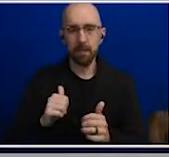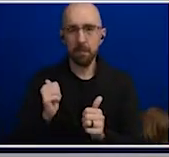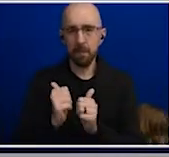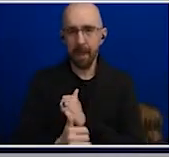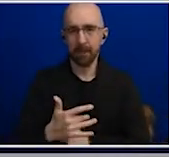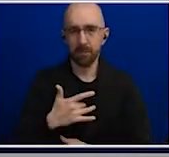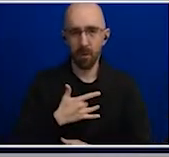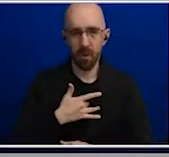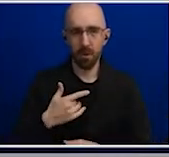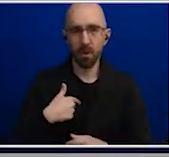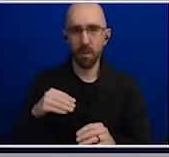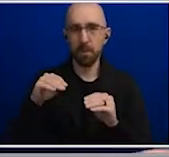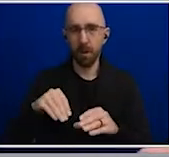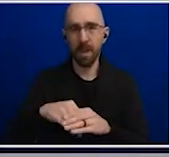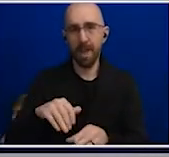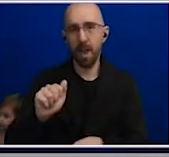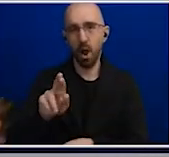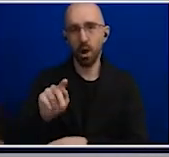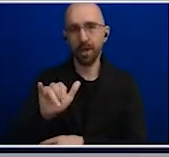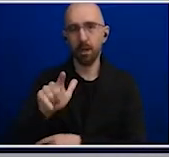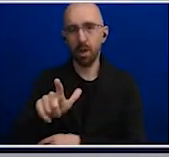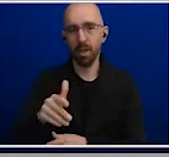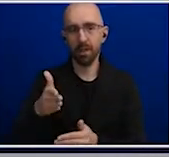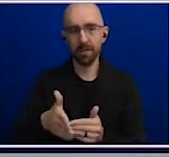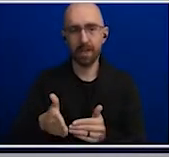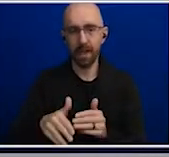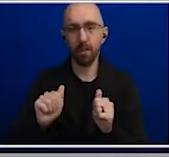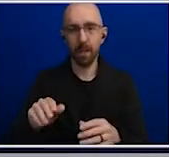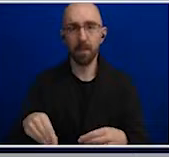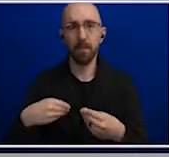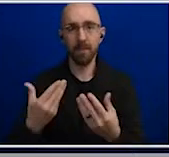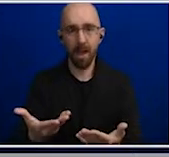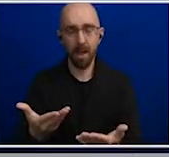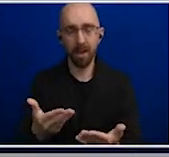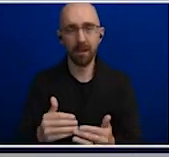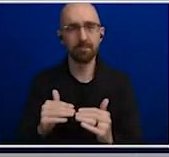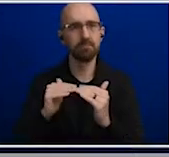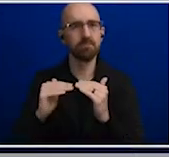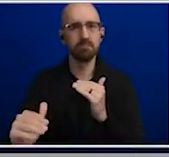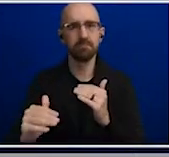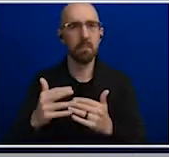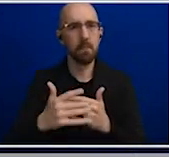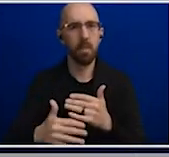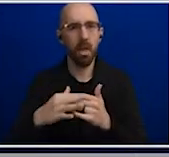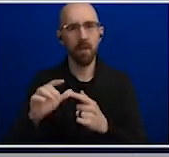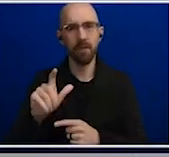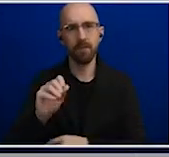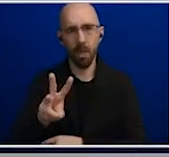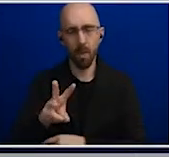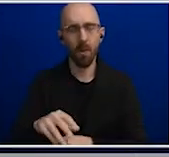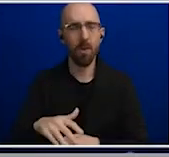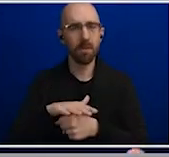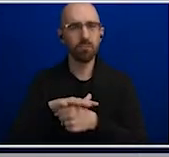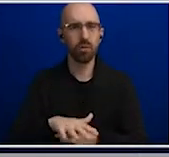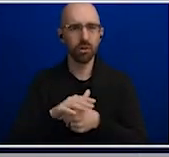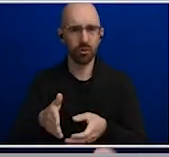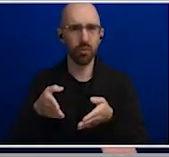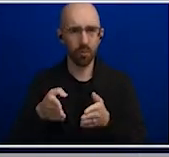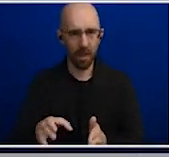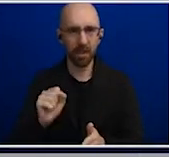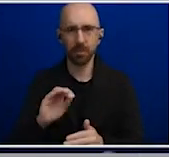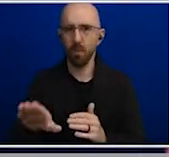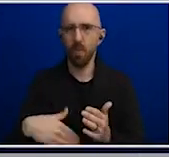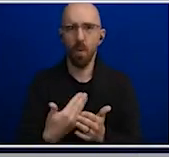the arterial side, so we can provide a steady stream of blood flow in a pressurized way, so that all his